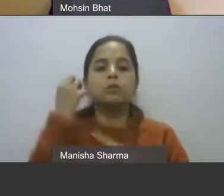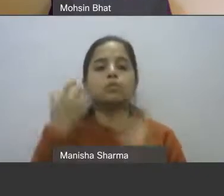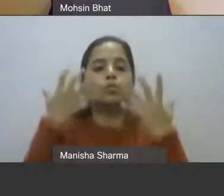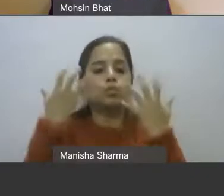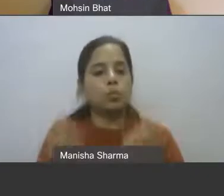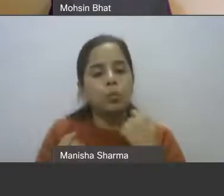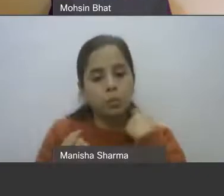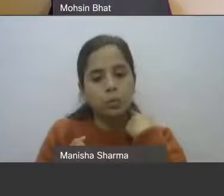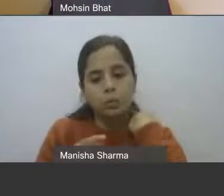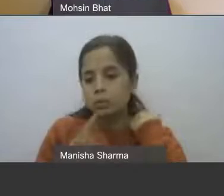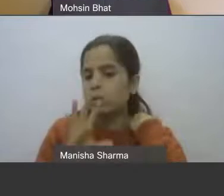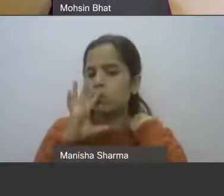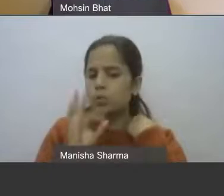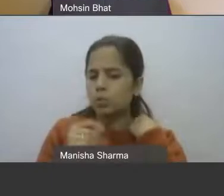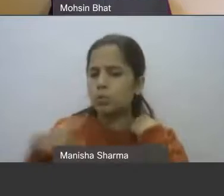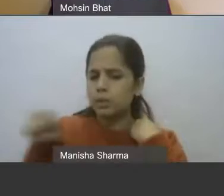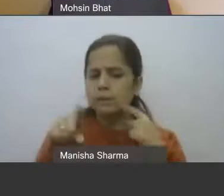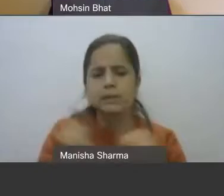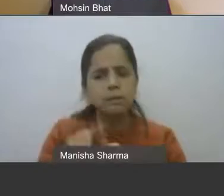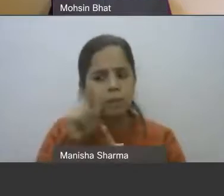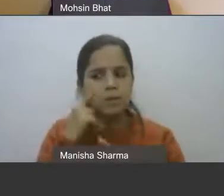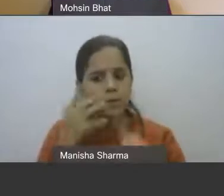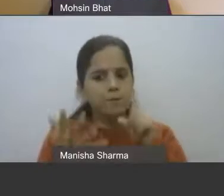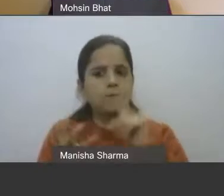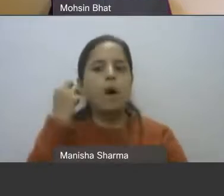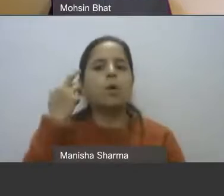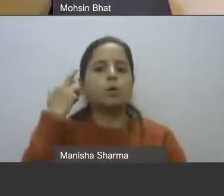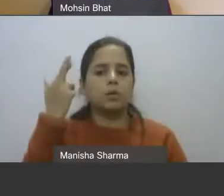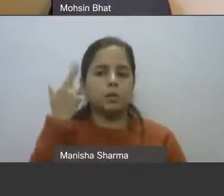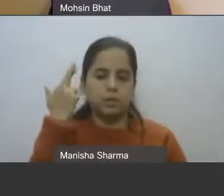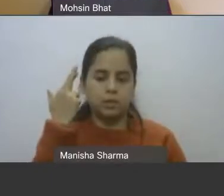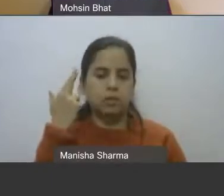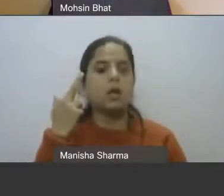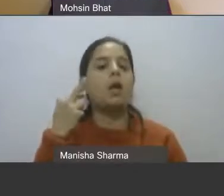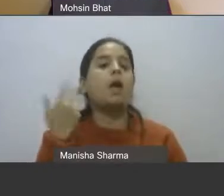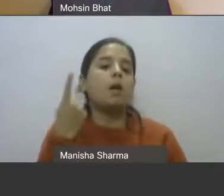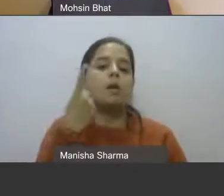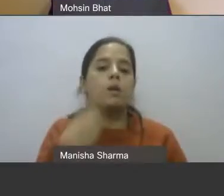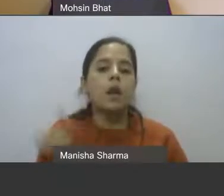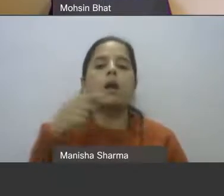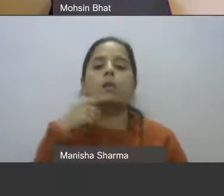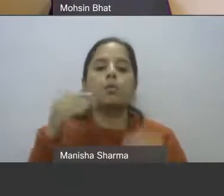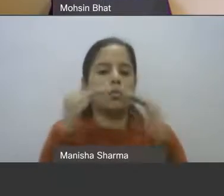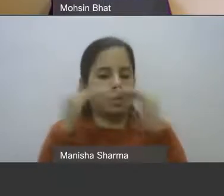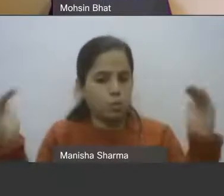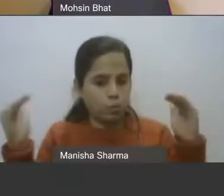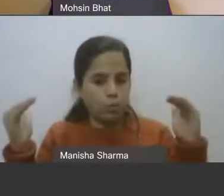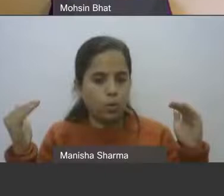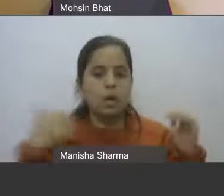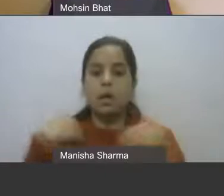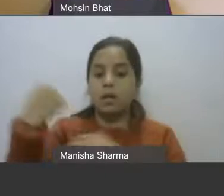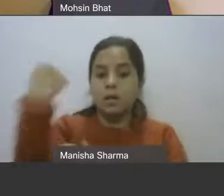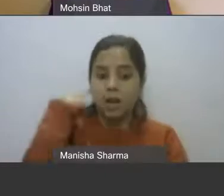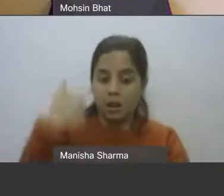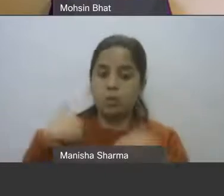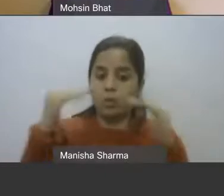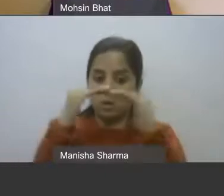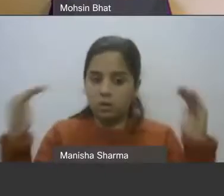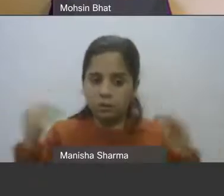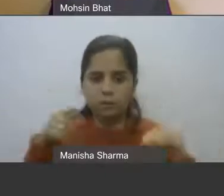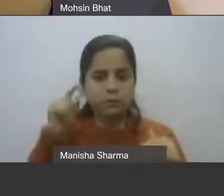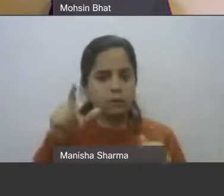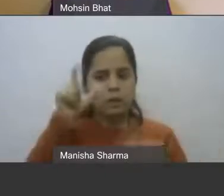that should probably be fine. In the question of the right to equality, it's not actually unequal to treat